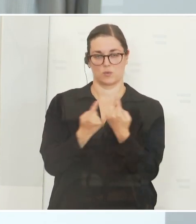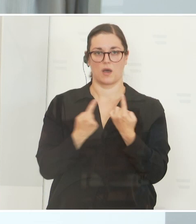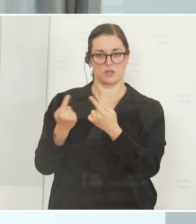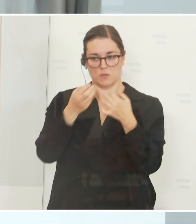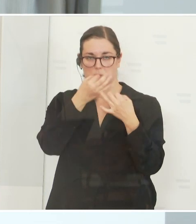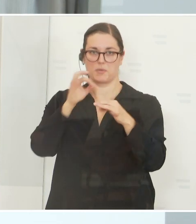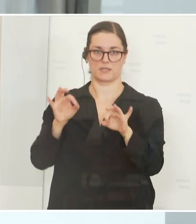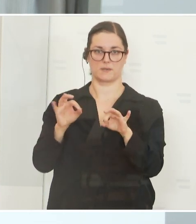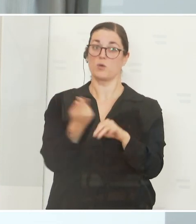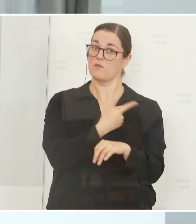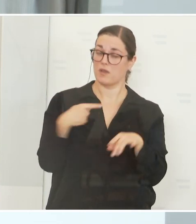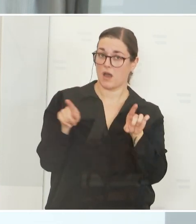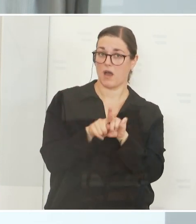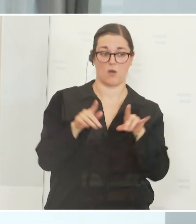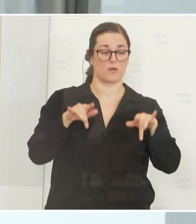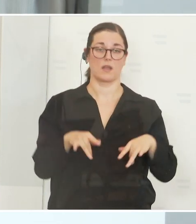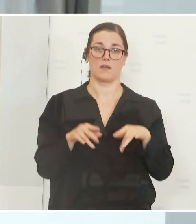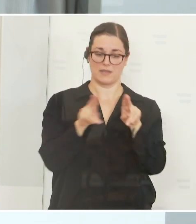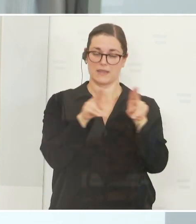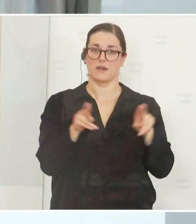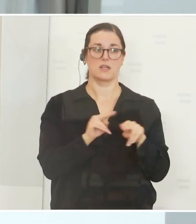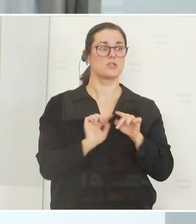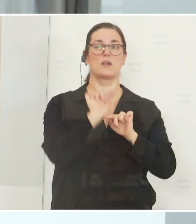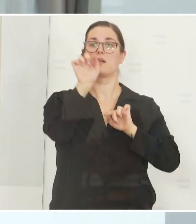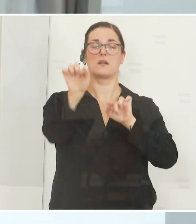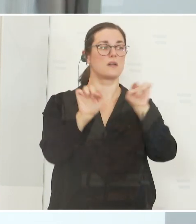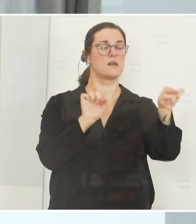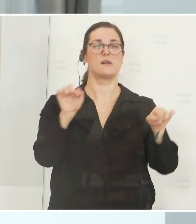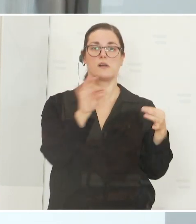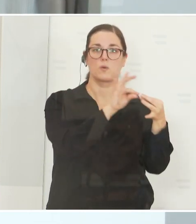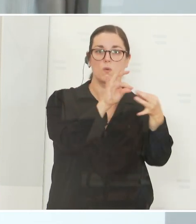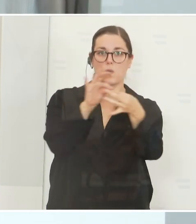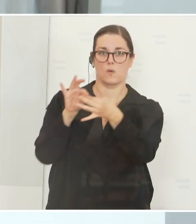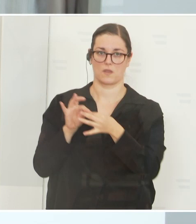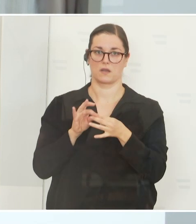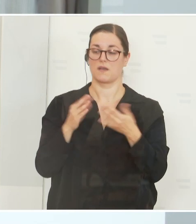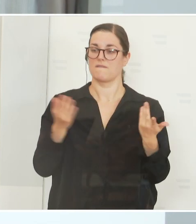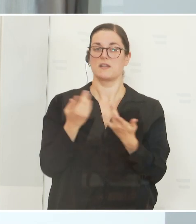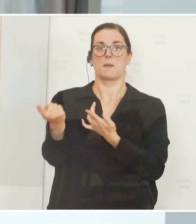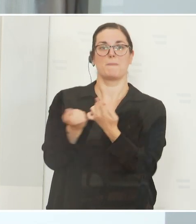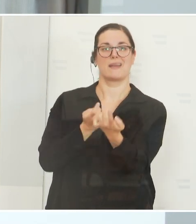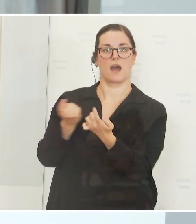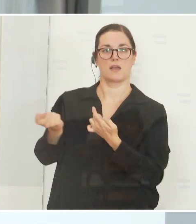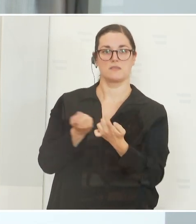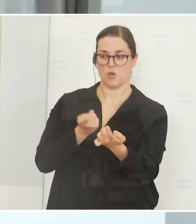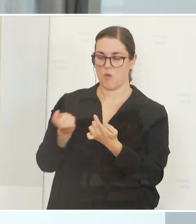we have stepped up our international outreach to halt the migration flows at